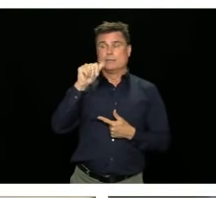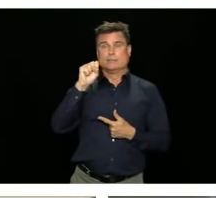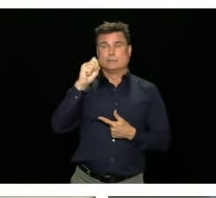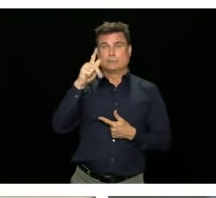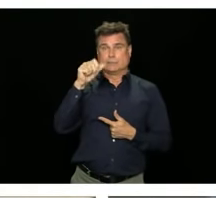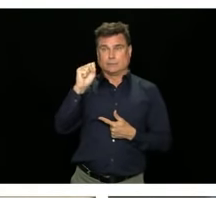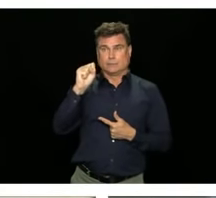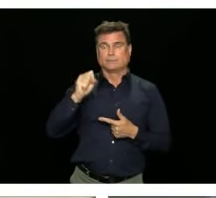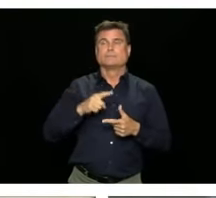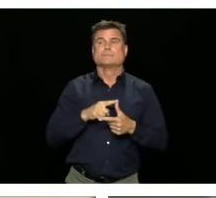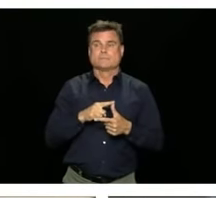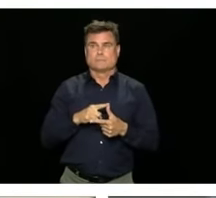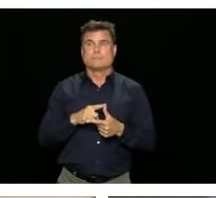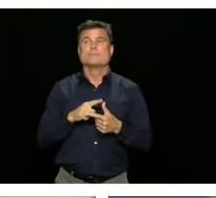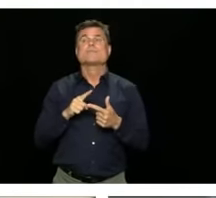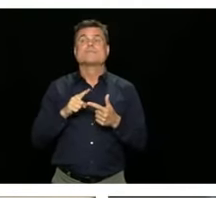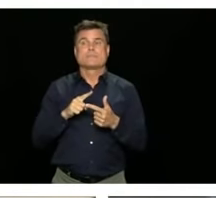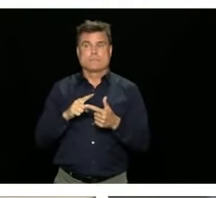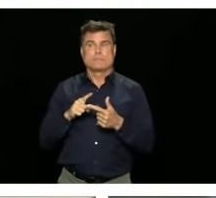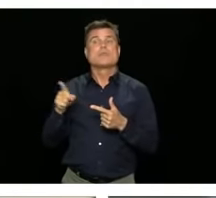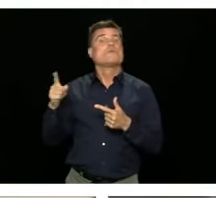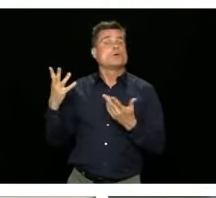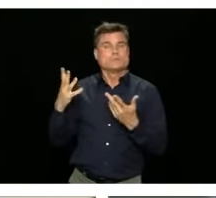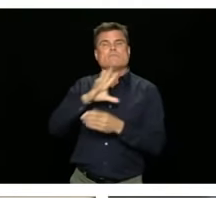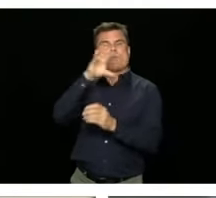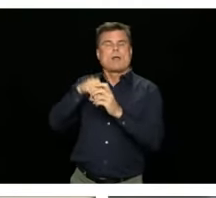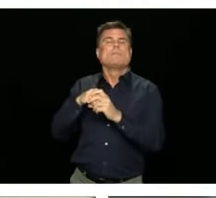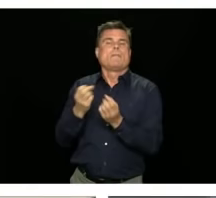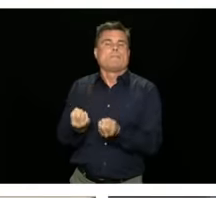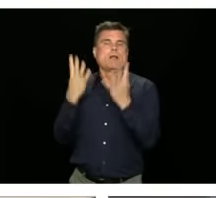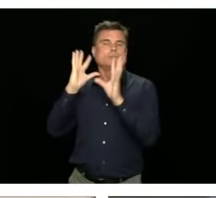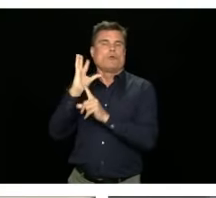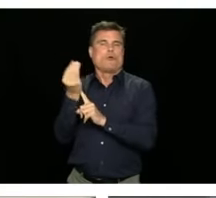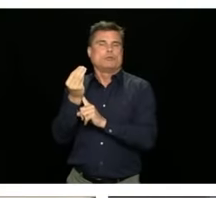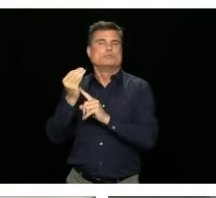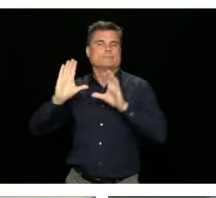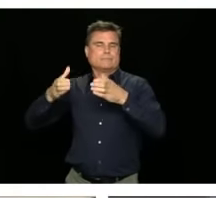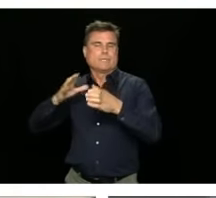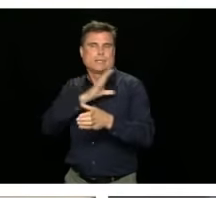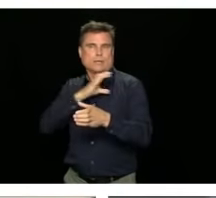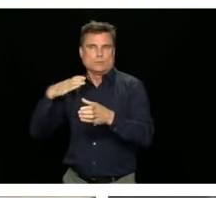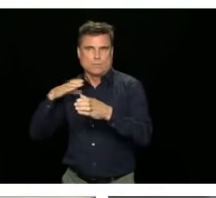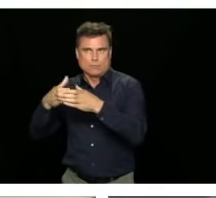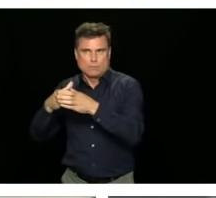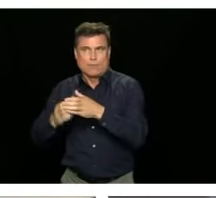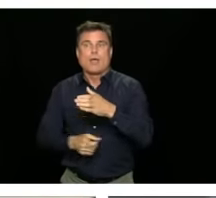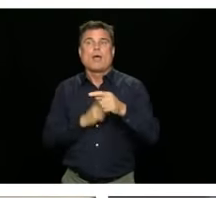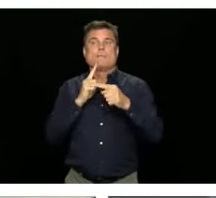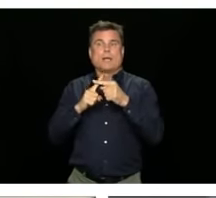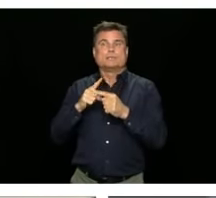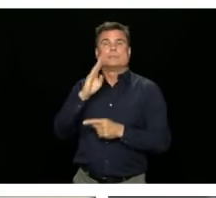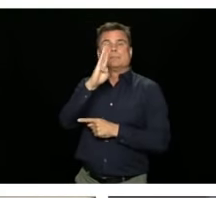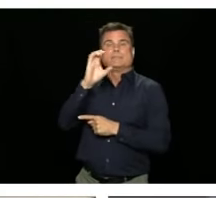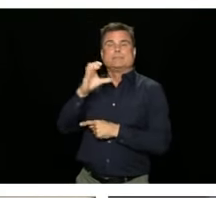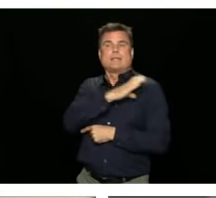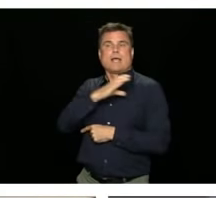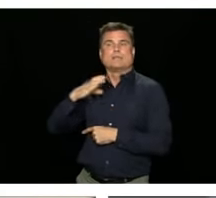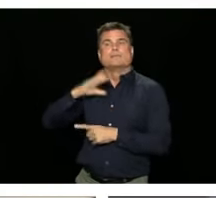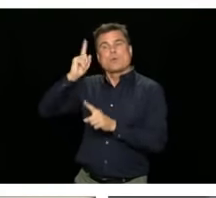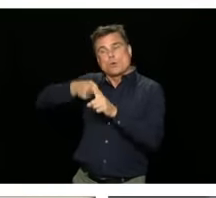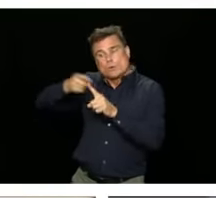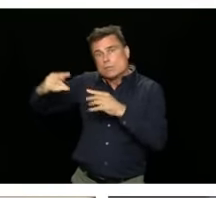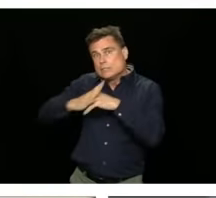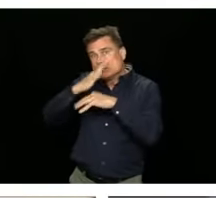Women. Welcome, Patricia. Thank you very much. Thank you. And the next speaker we have on our panel is Dr.